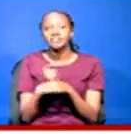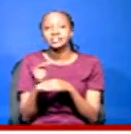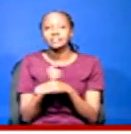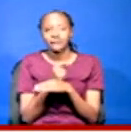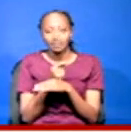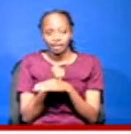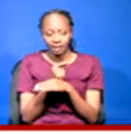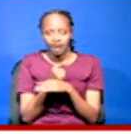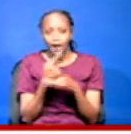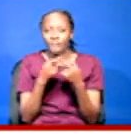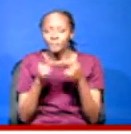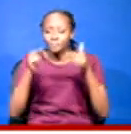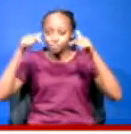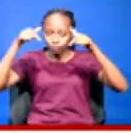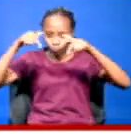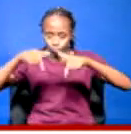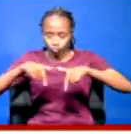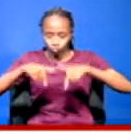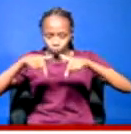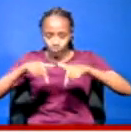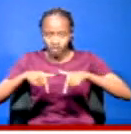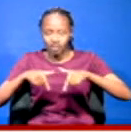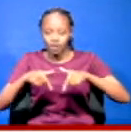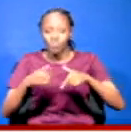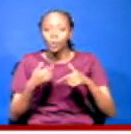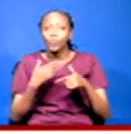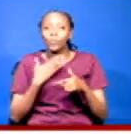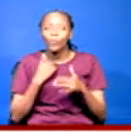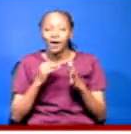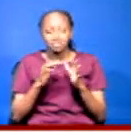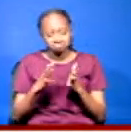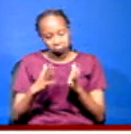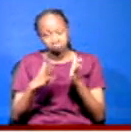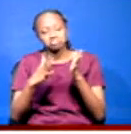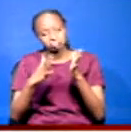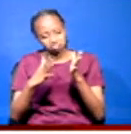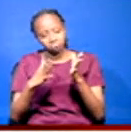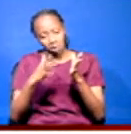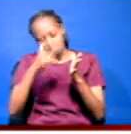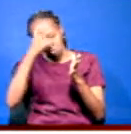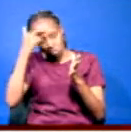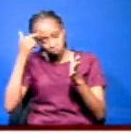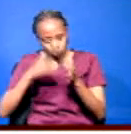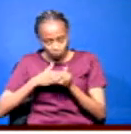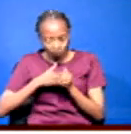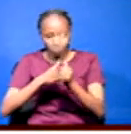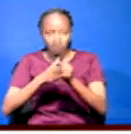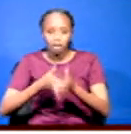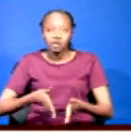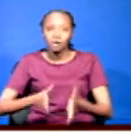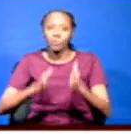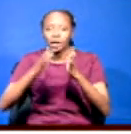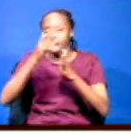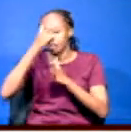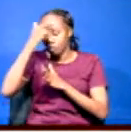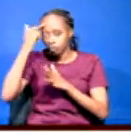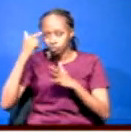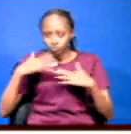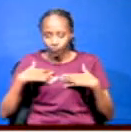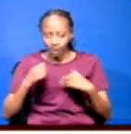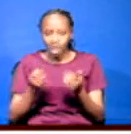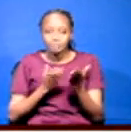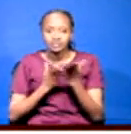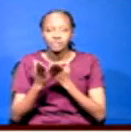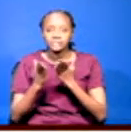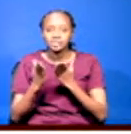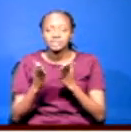So today, I want to commend the university for leading the way in the health services education through a